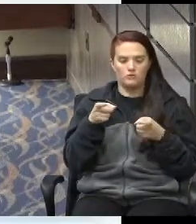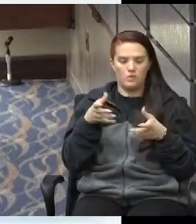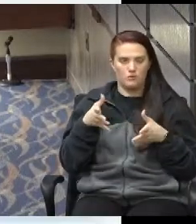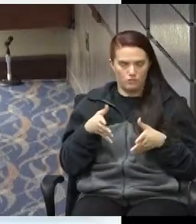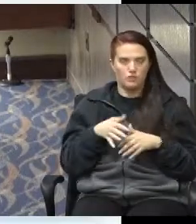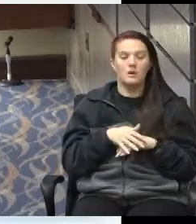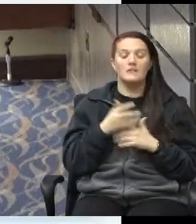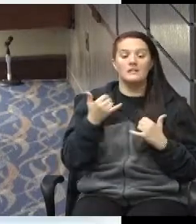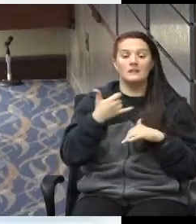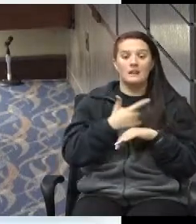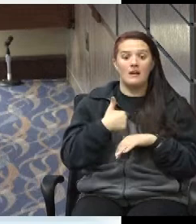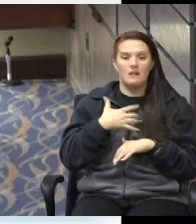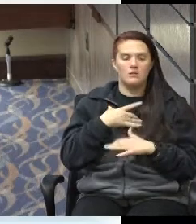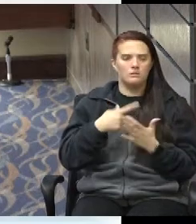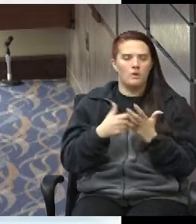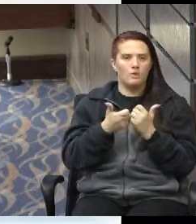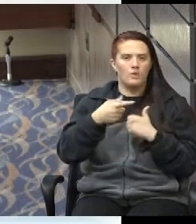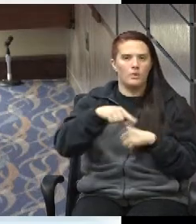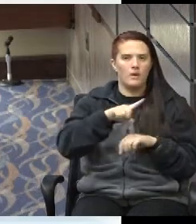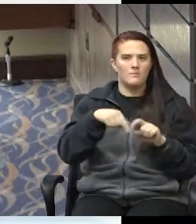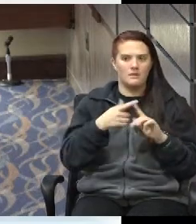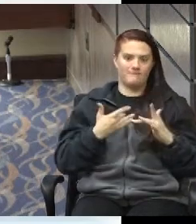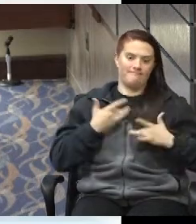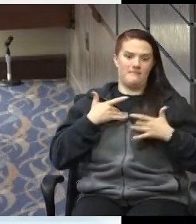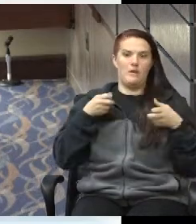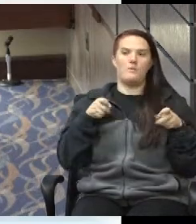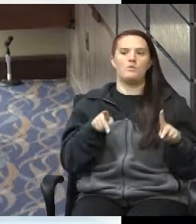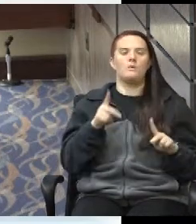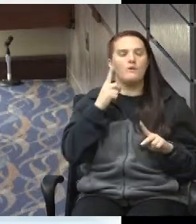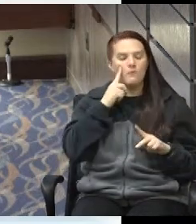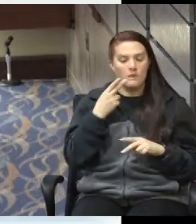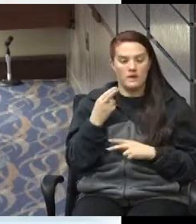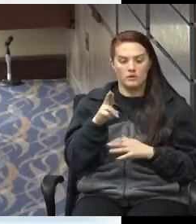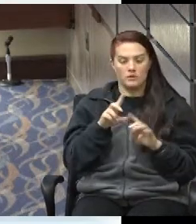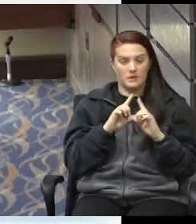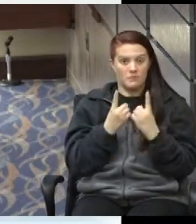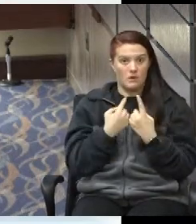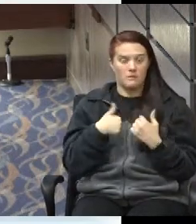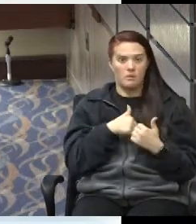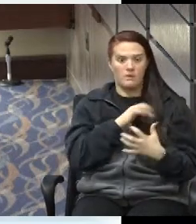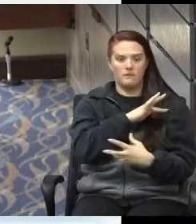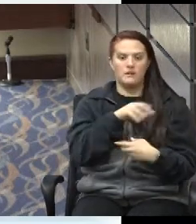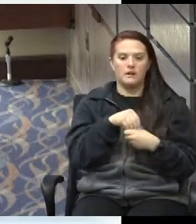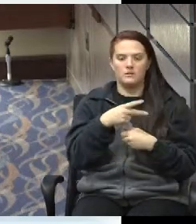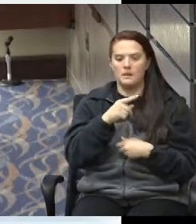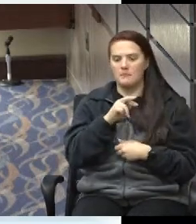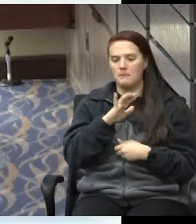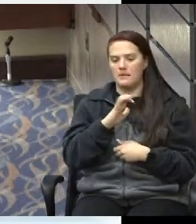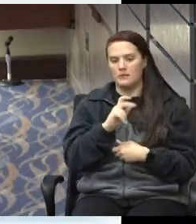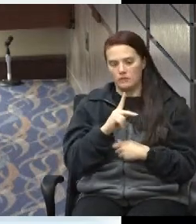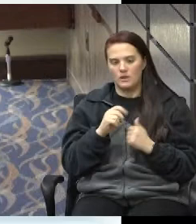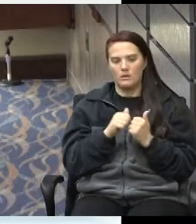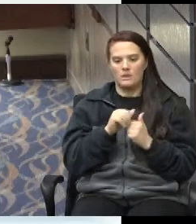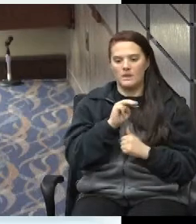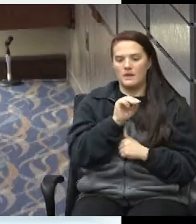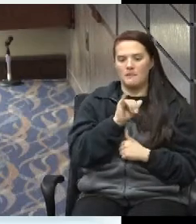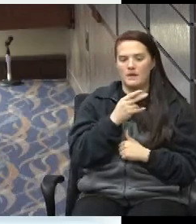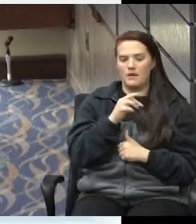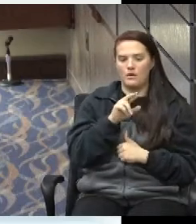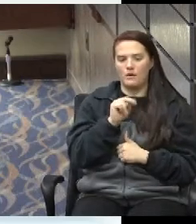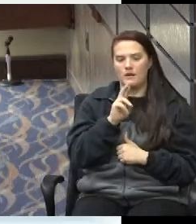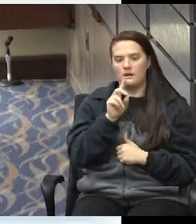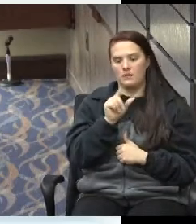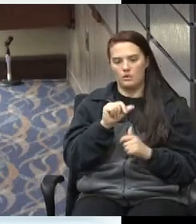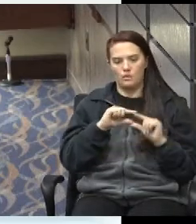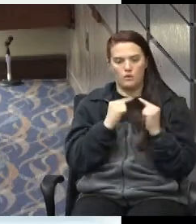and today I'd like to talk to you about an exciting opportunity for the HR department. We've engaged Patrick Caballero with May Horrendo Group, as Bradley